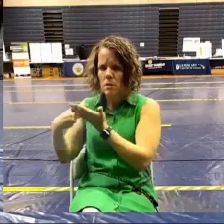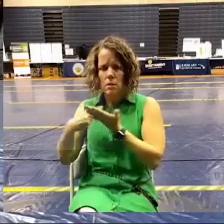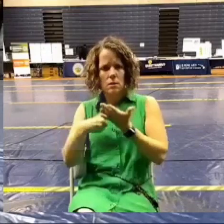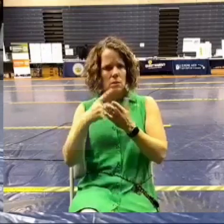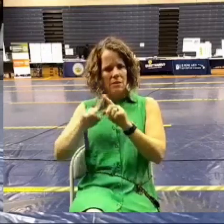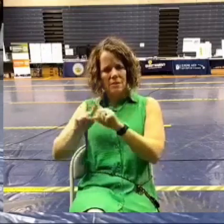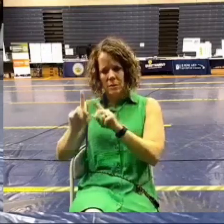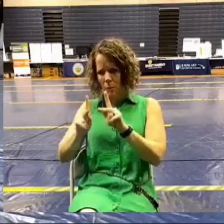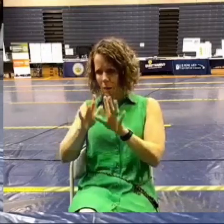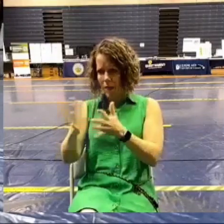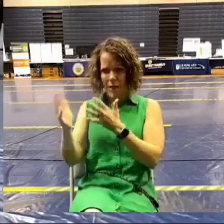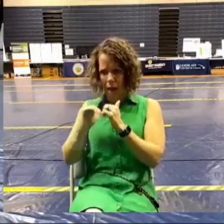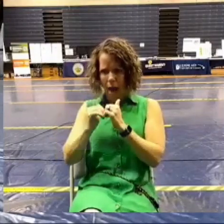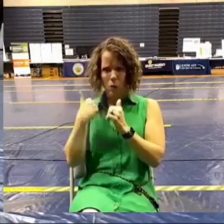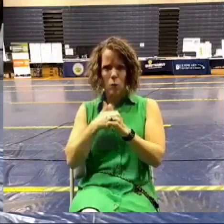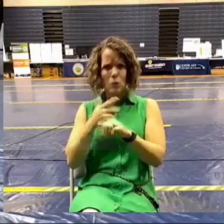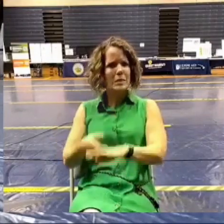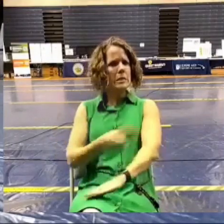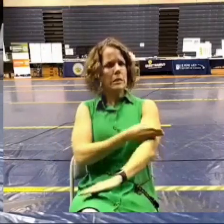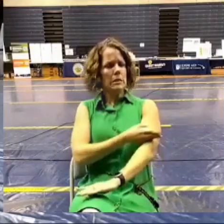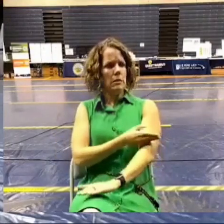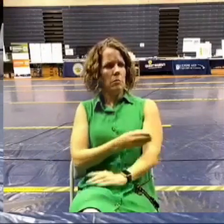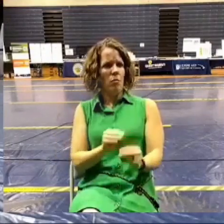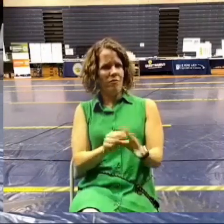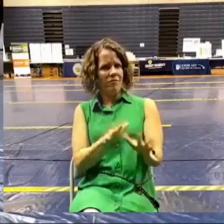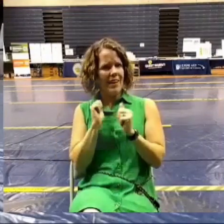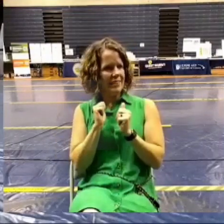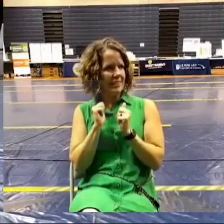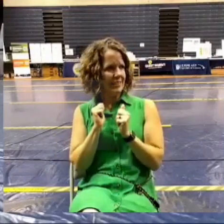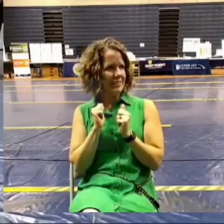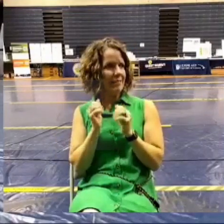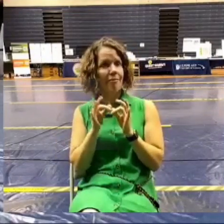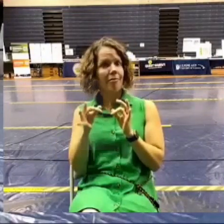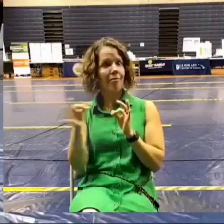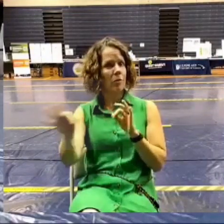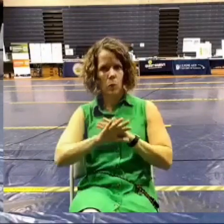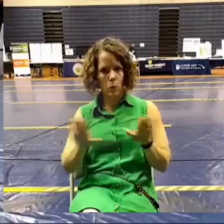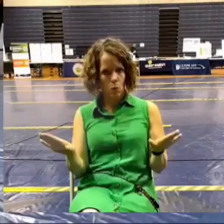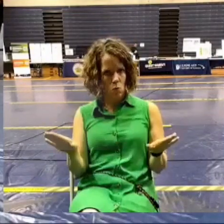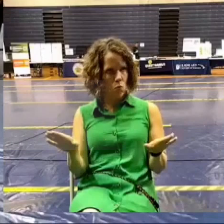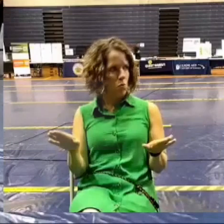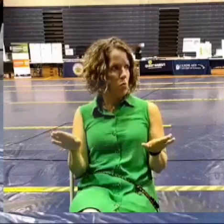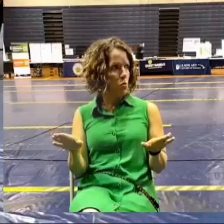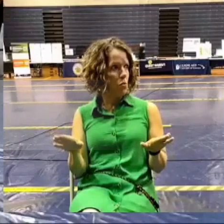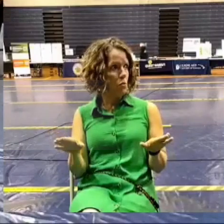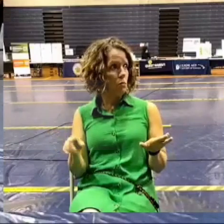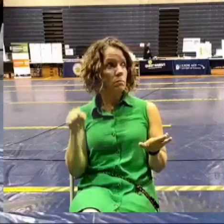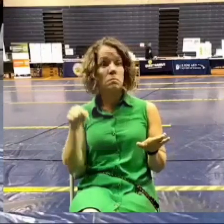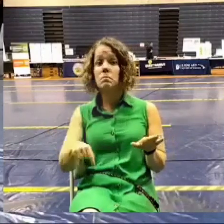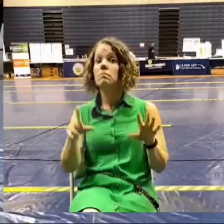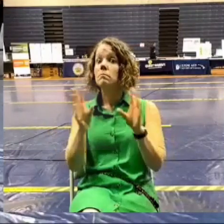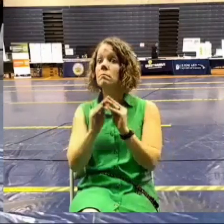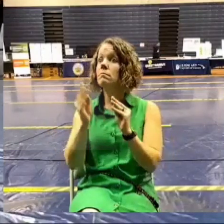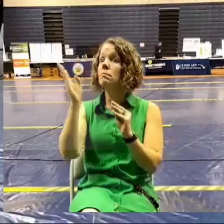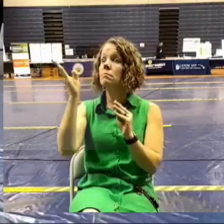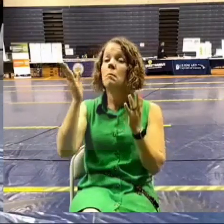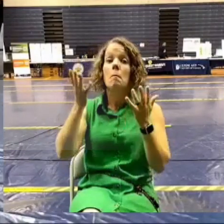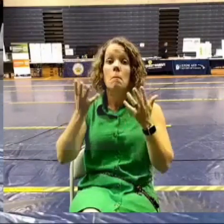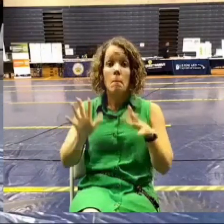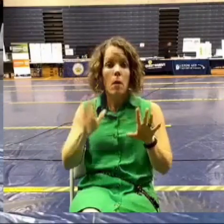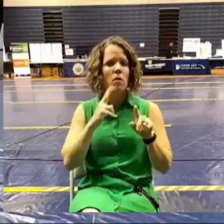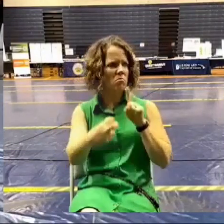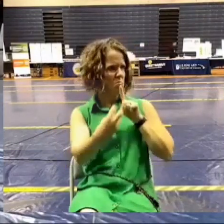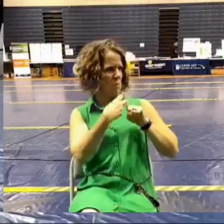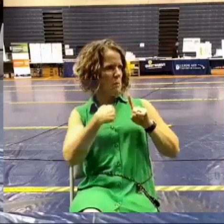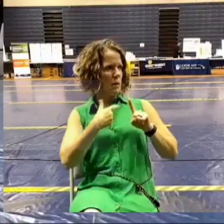make those things happen faster, sooner than later. You are more than welcome to come see me afterwards. I can